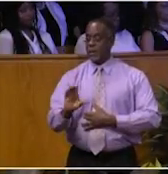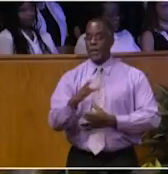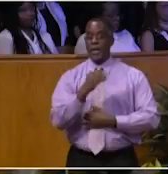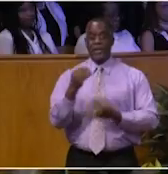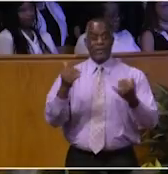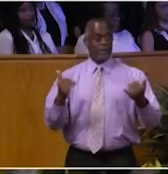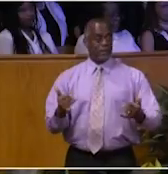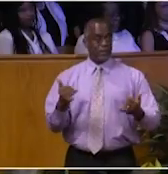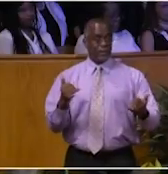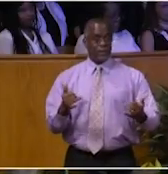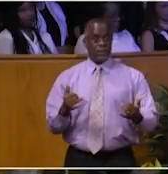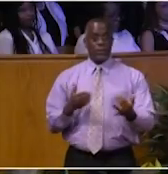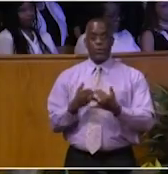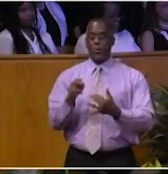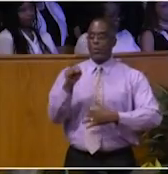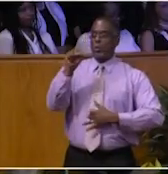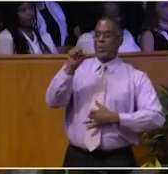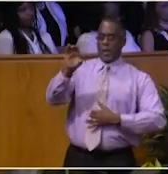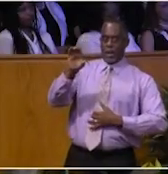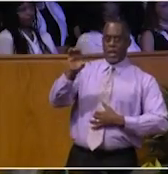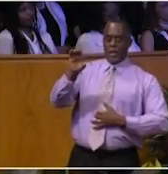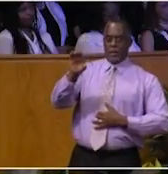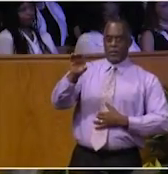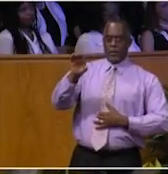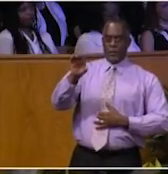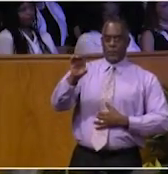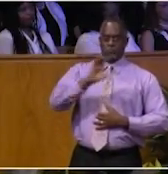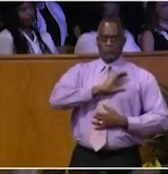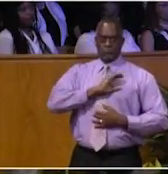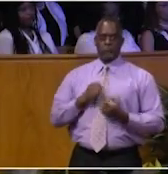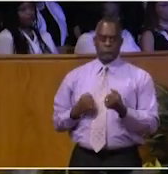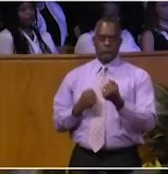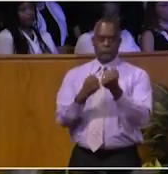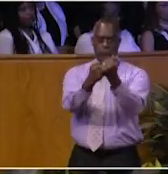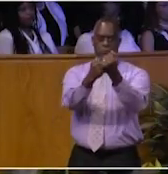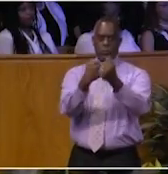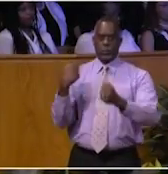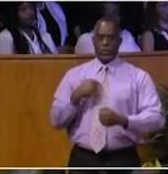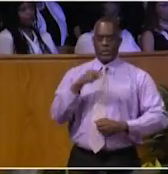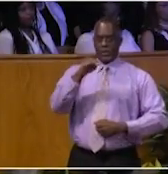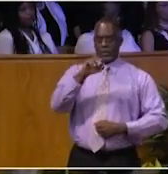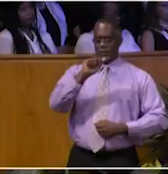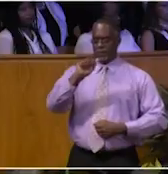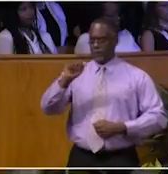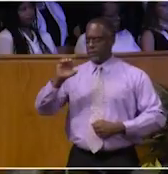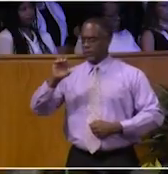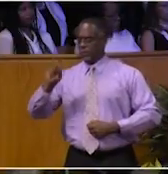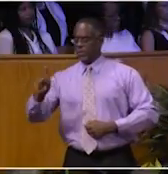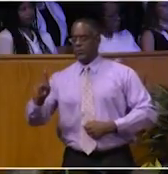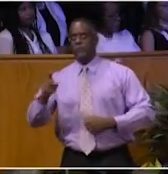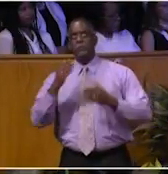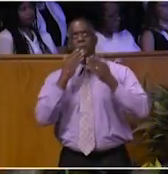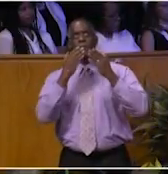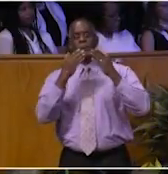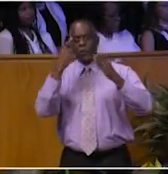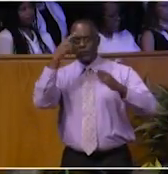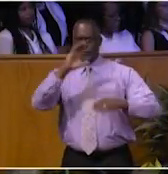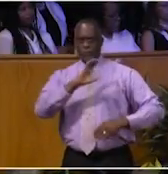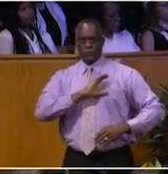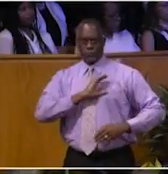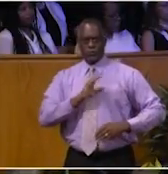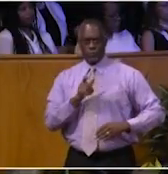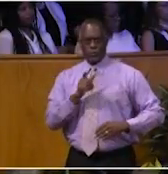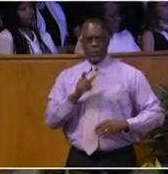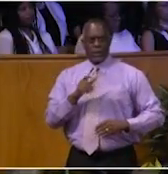and now through North Carolina. We of the NAACP were grateful for these men and